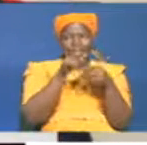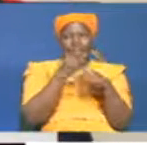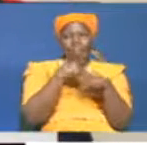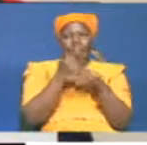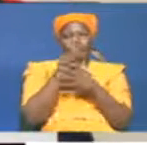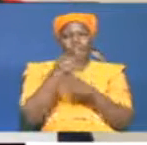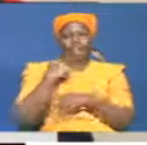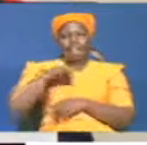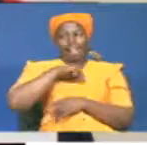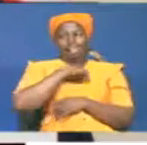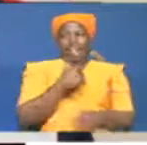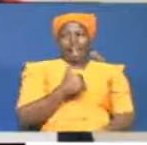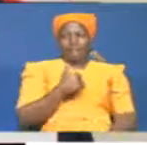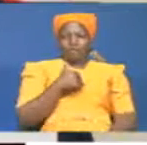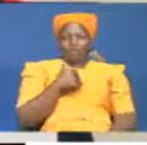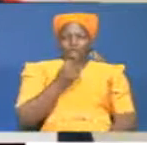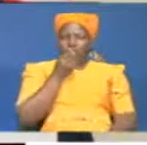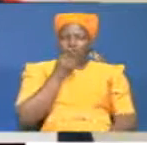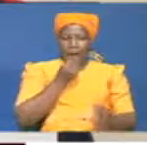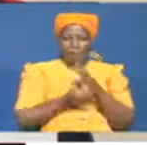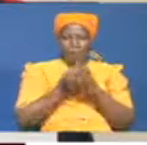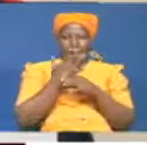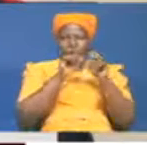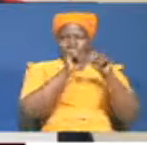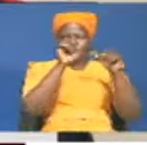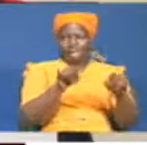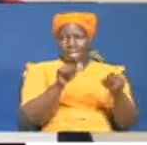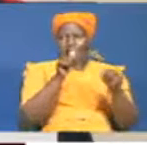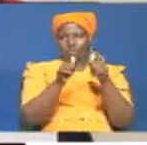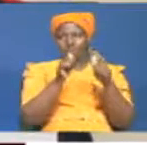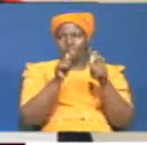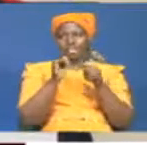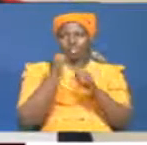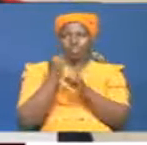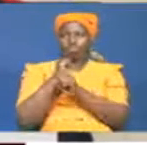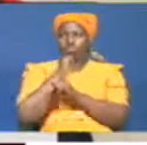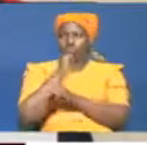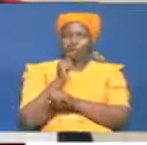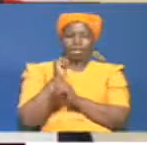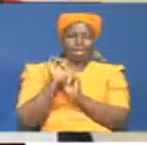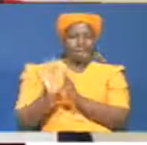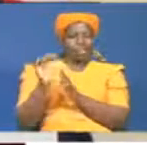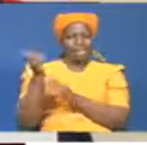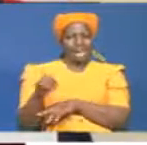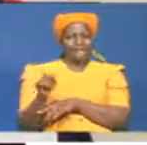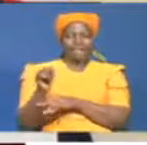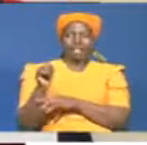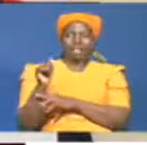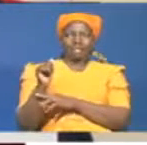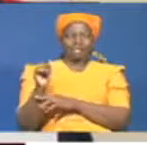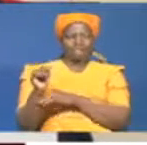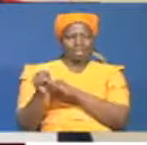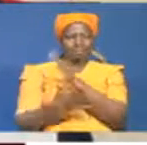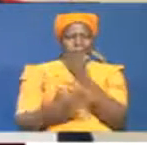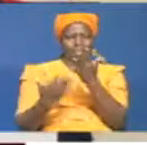have food production systems that do not leave any traces of residues in the food that we eat, and